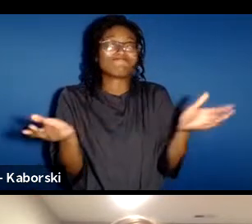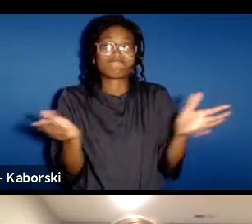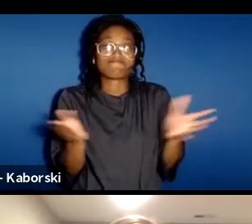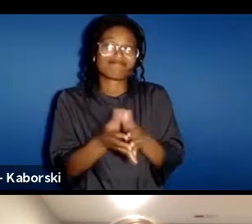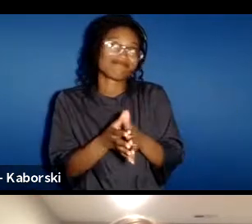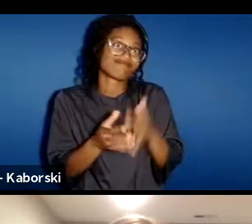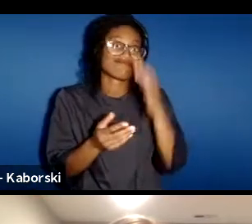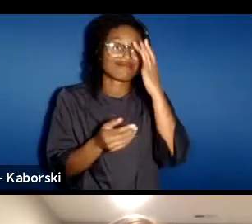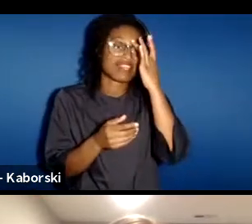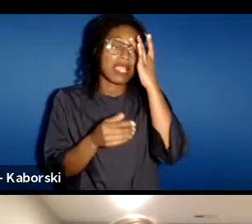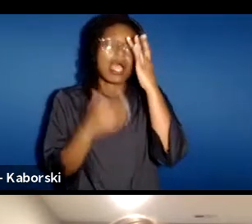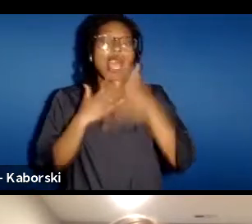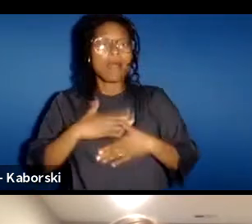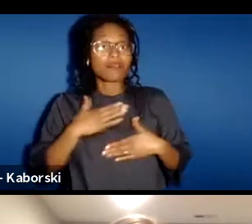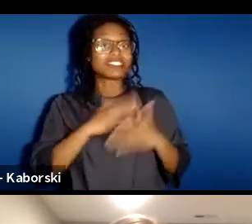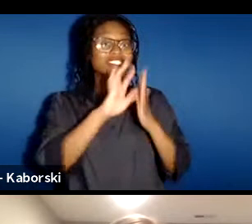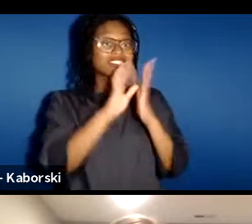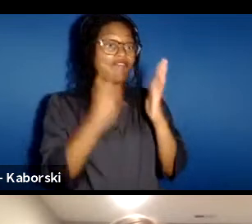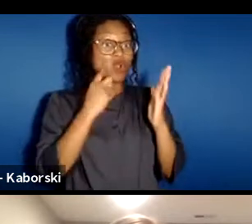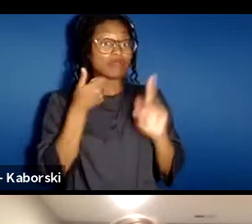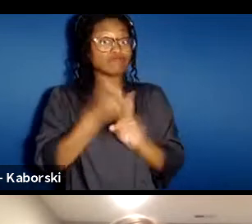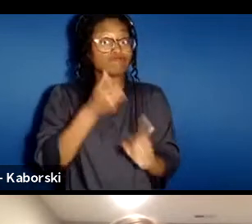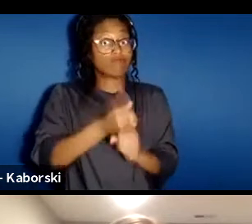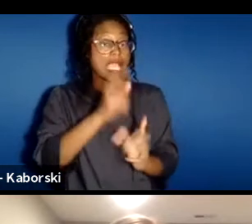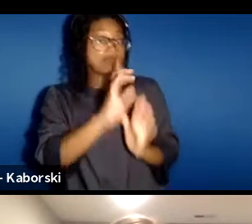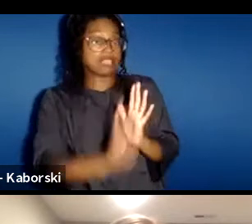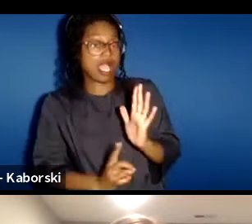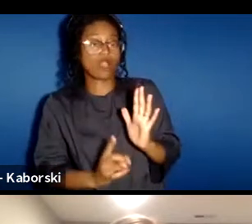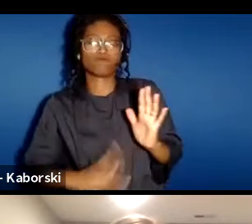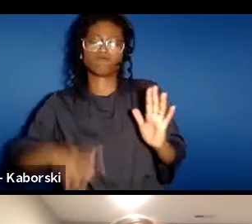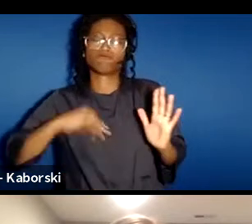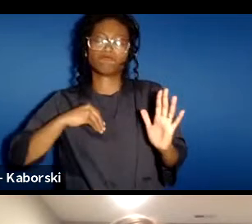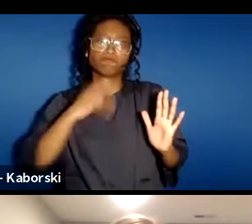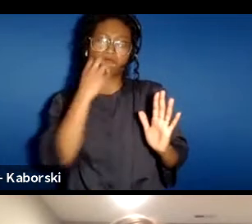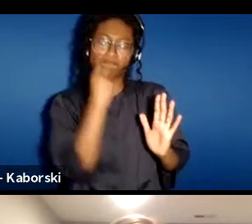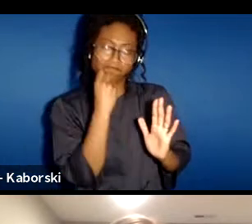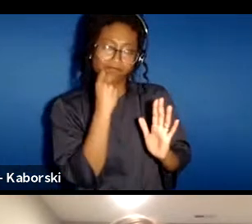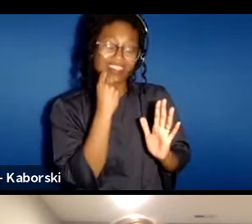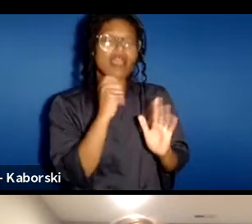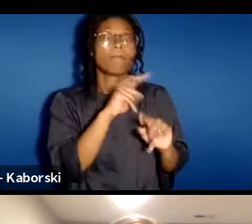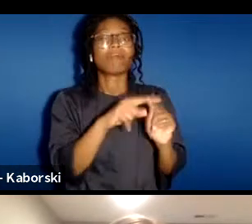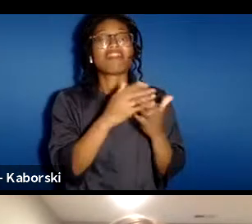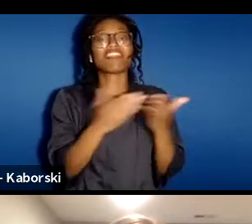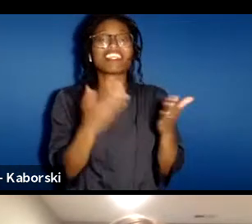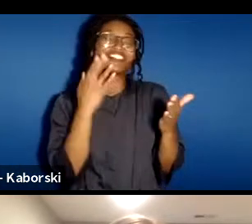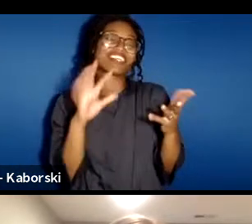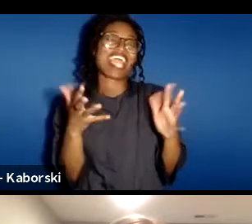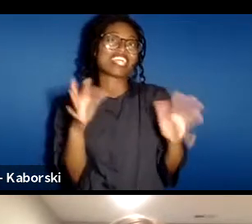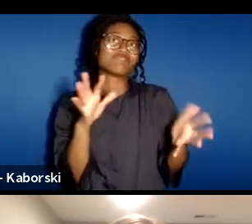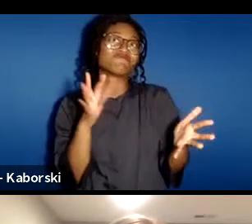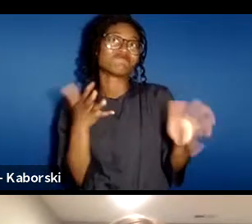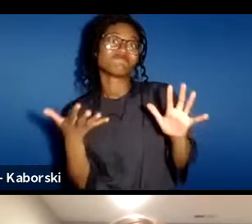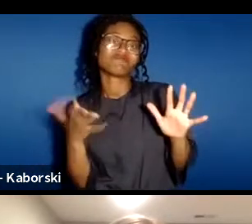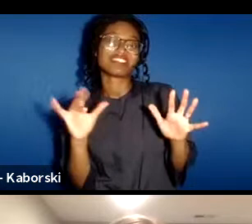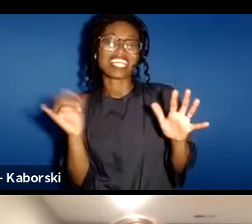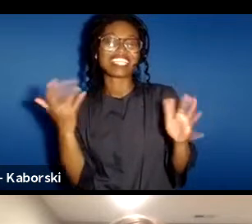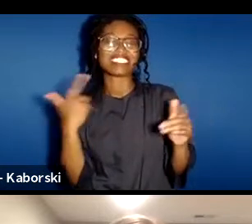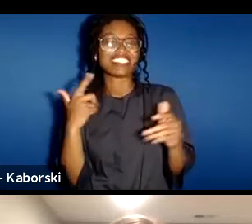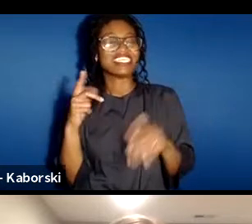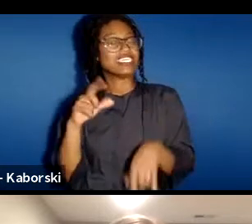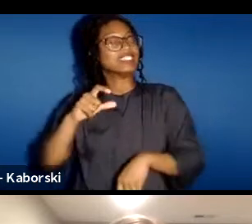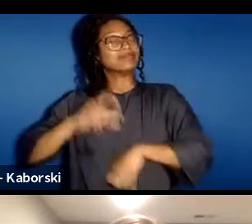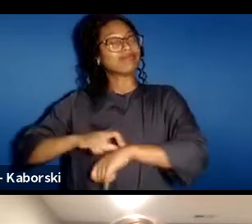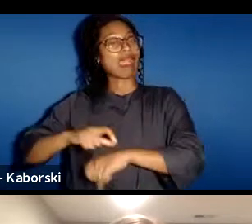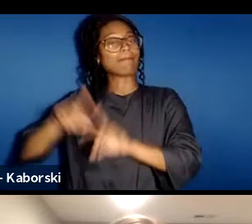I appreciate design for design's sake, but I also appreciate things that are kind of, like I said earlier, kind of like time tested,